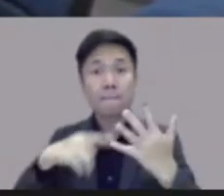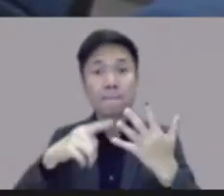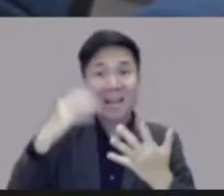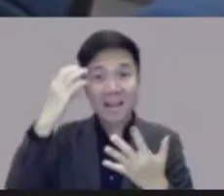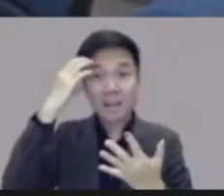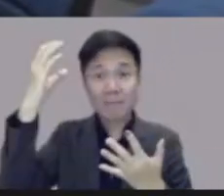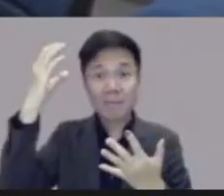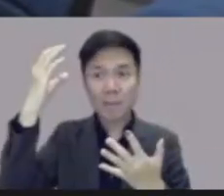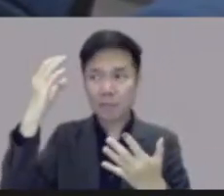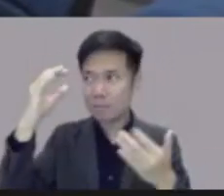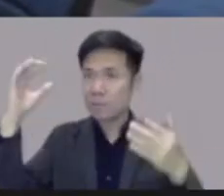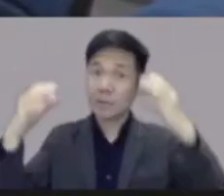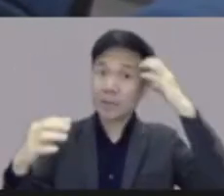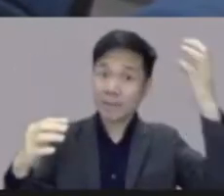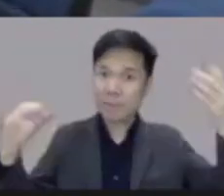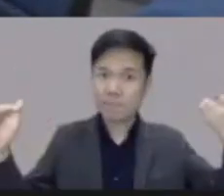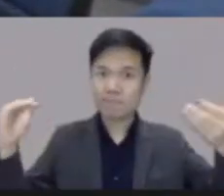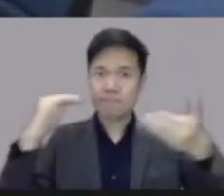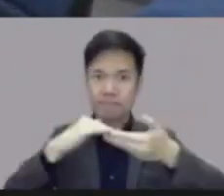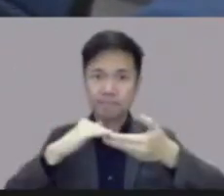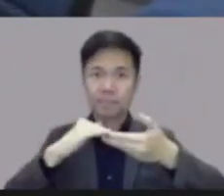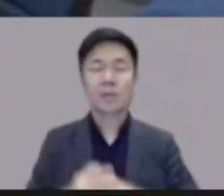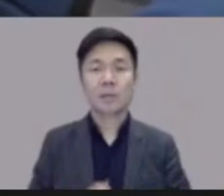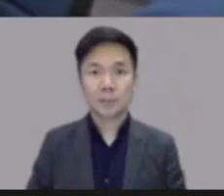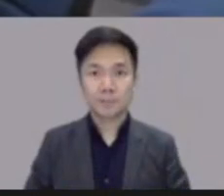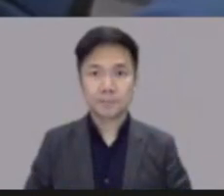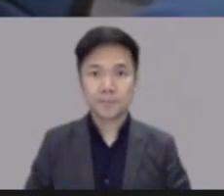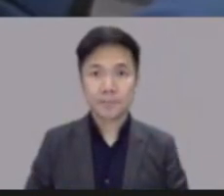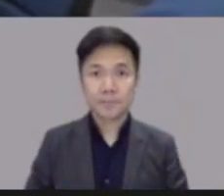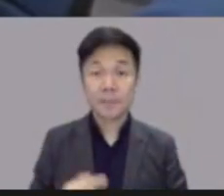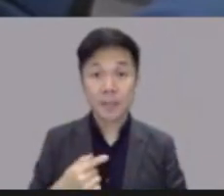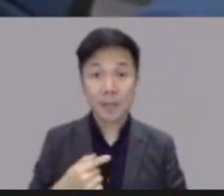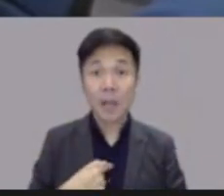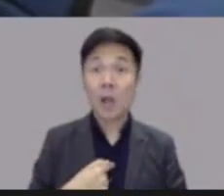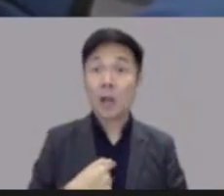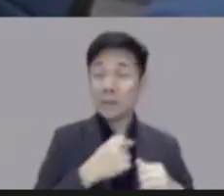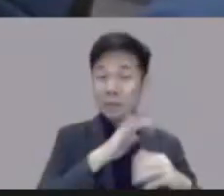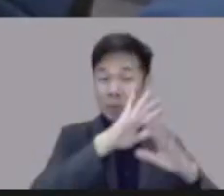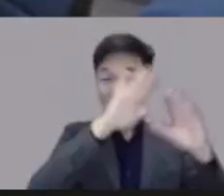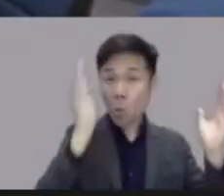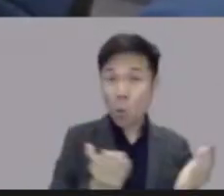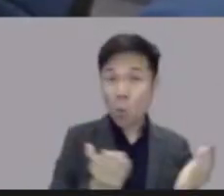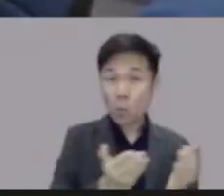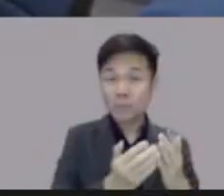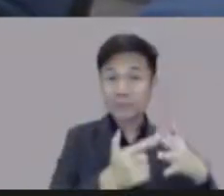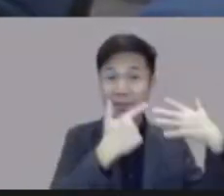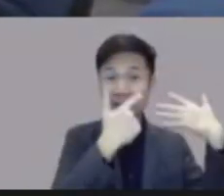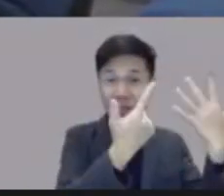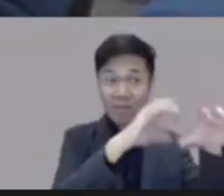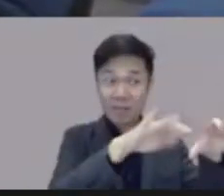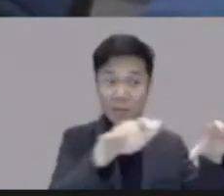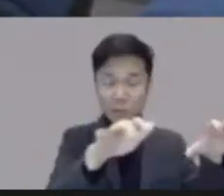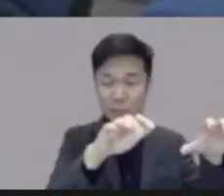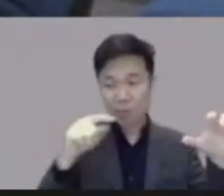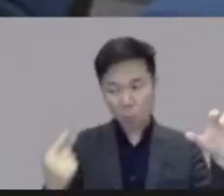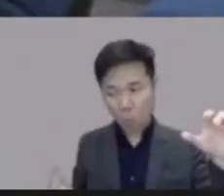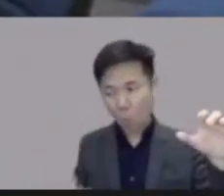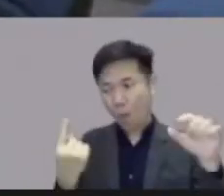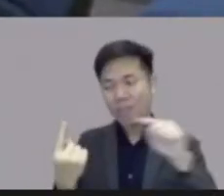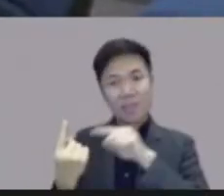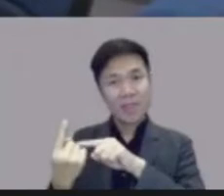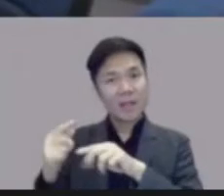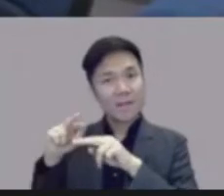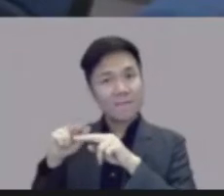building in fact Fiji is the only seventh country in the world to pass climate legislation that includes net